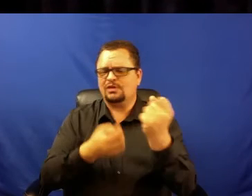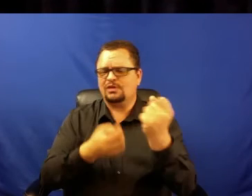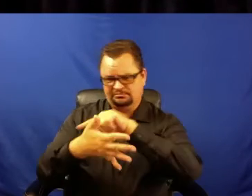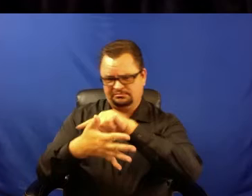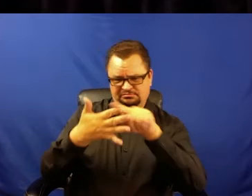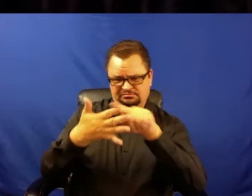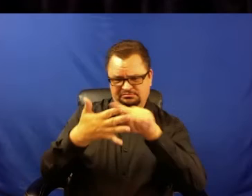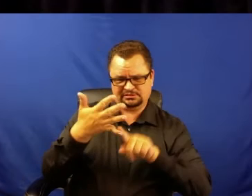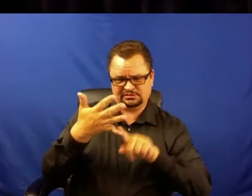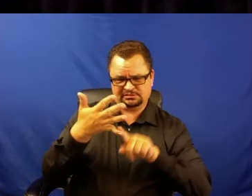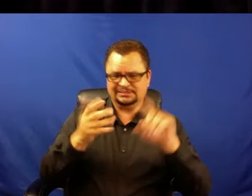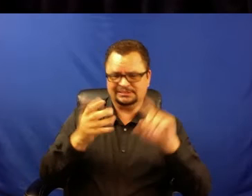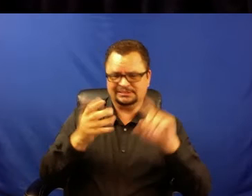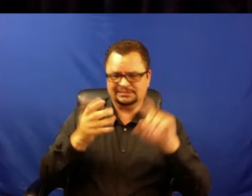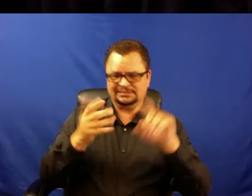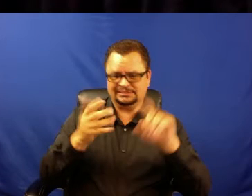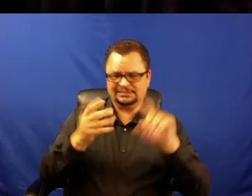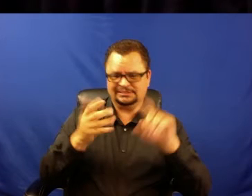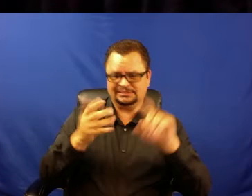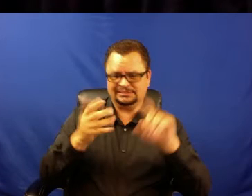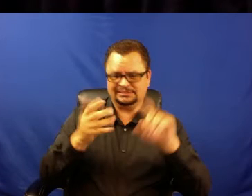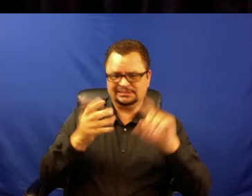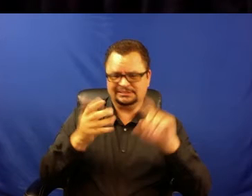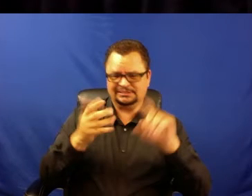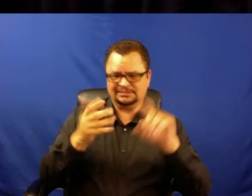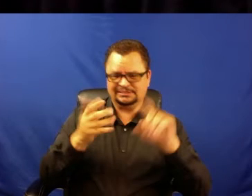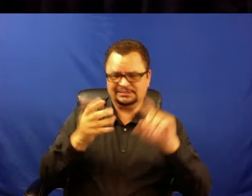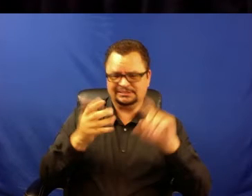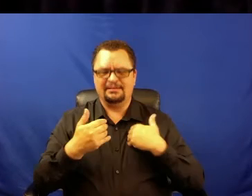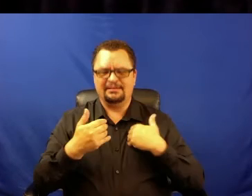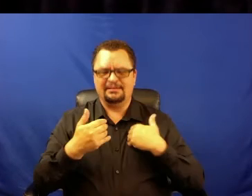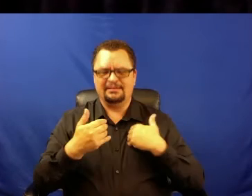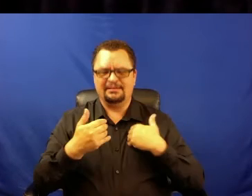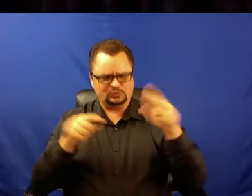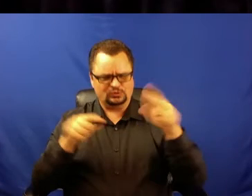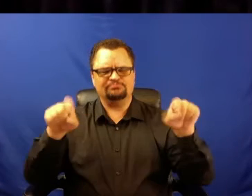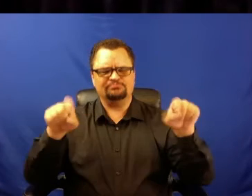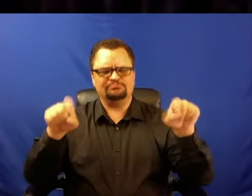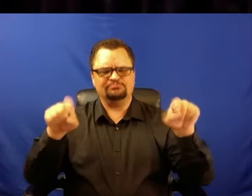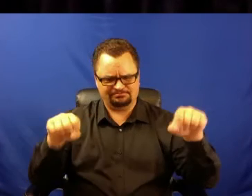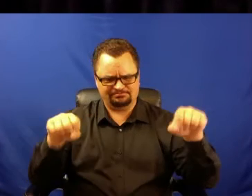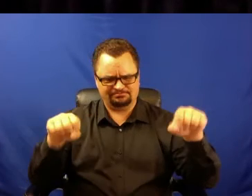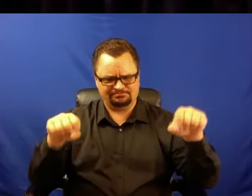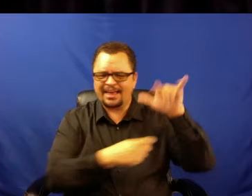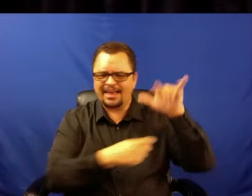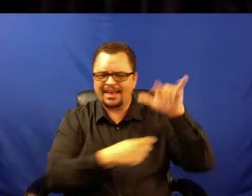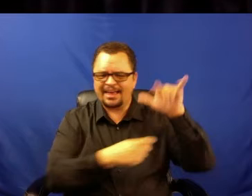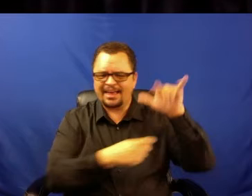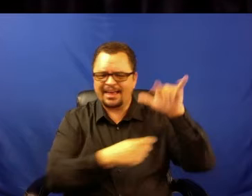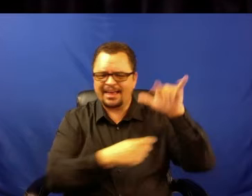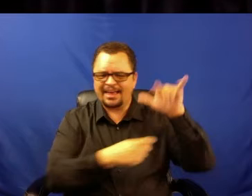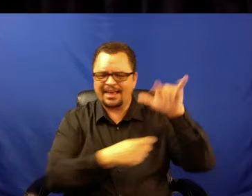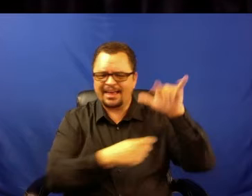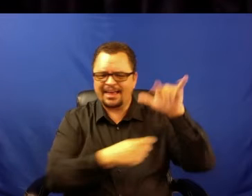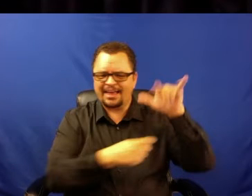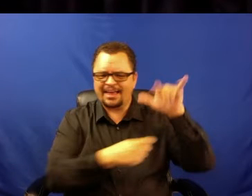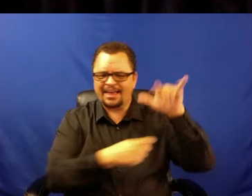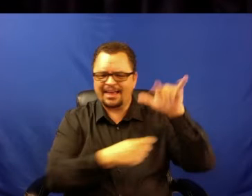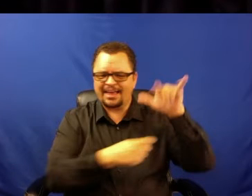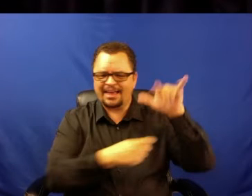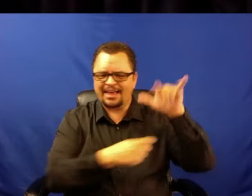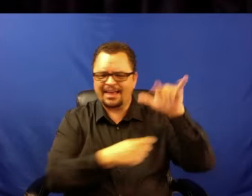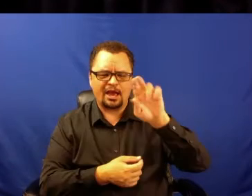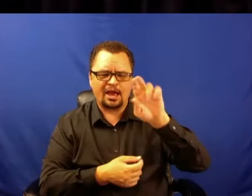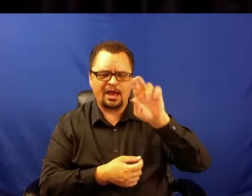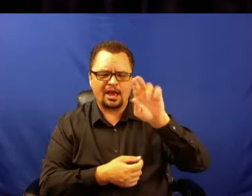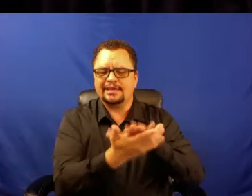the Air Force Academy, Air Academy High School, as well as I think it's another middle school that because it's on